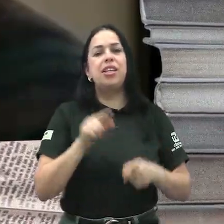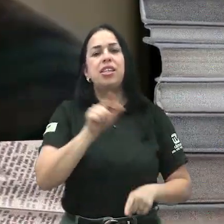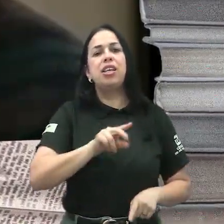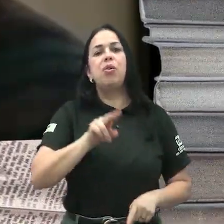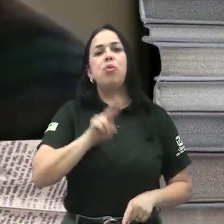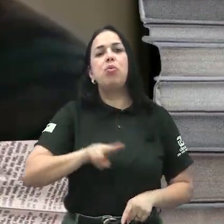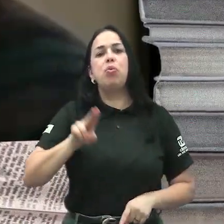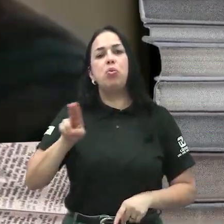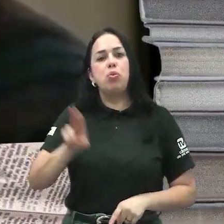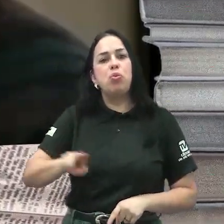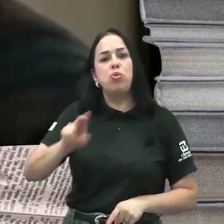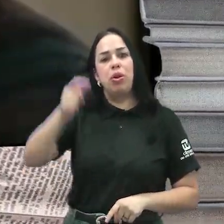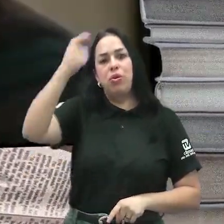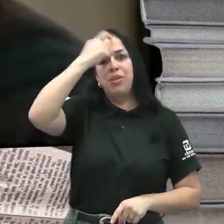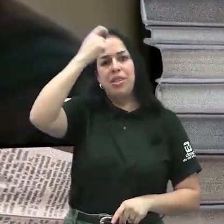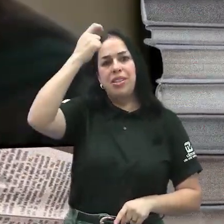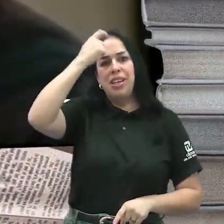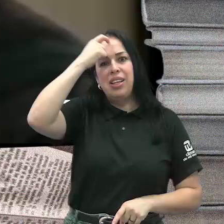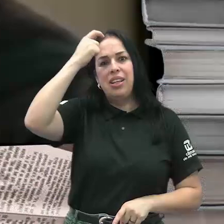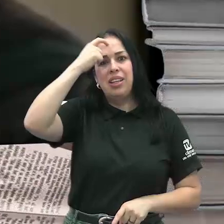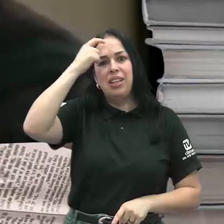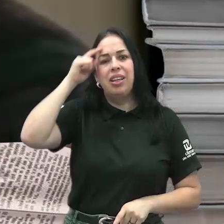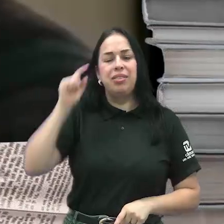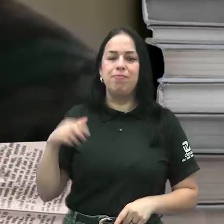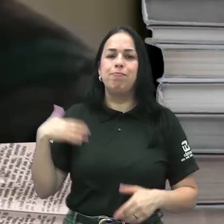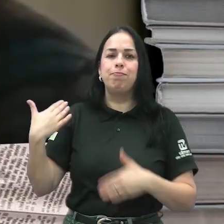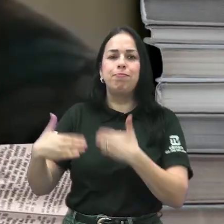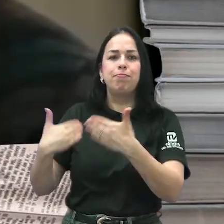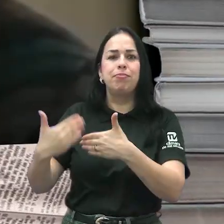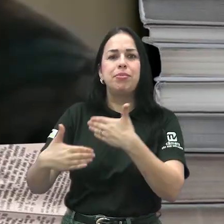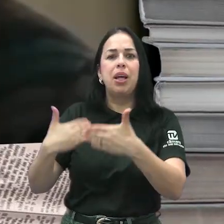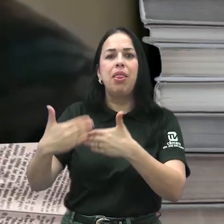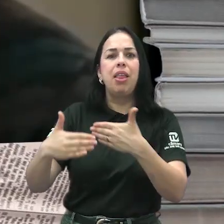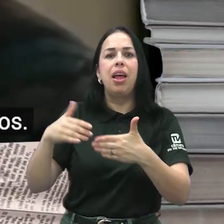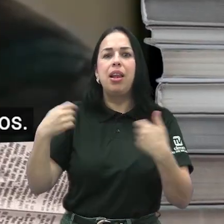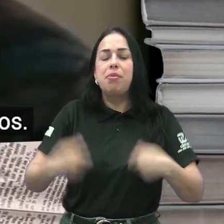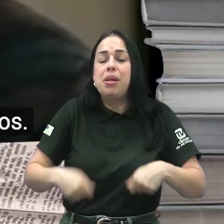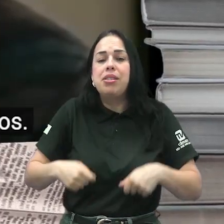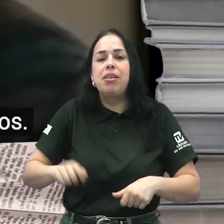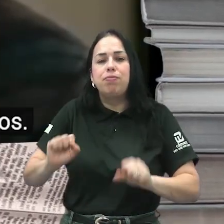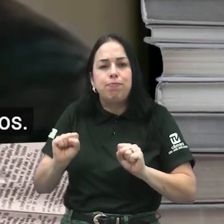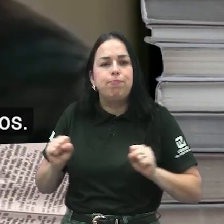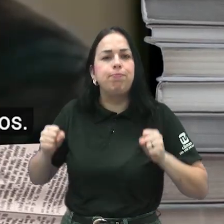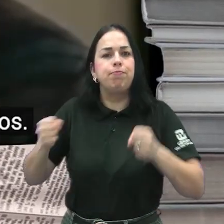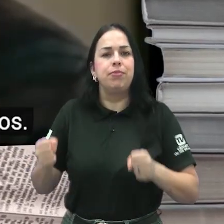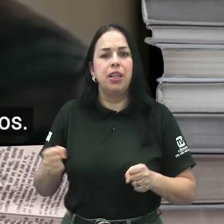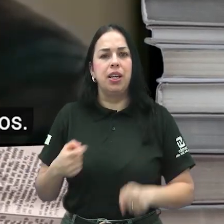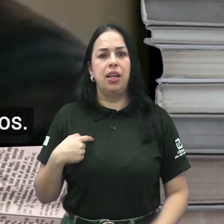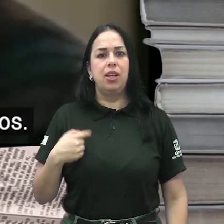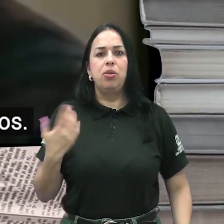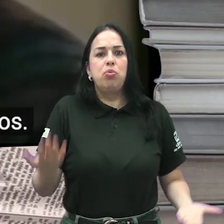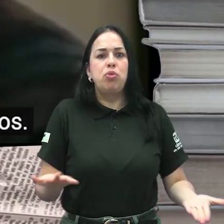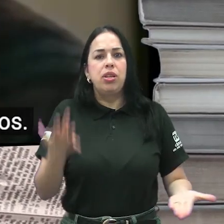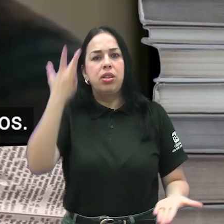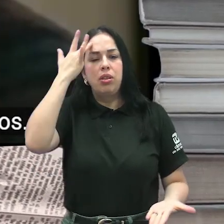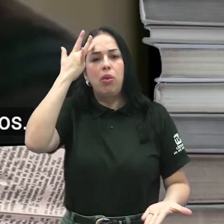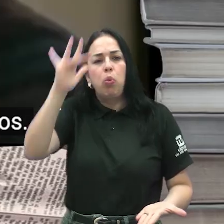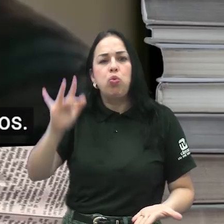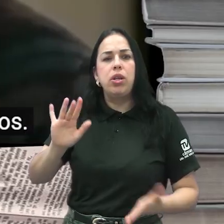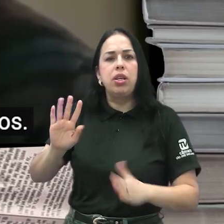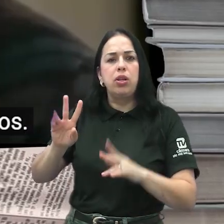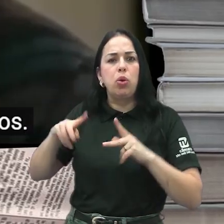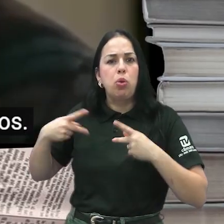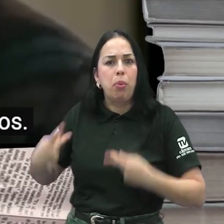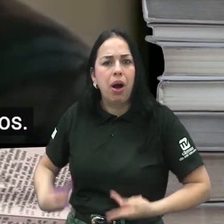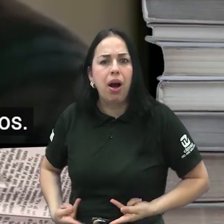their brain, it stultifies and bores them to death. There's going to be nothing left for human beings to do